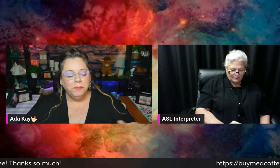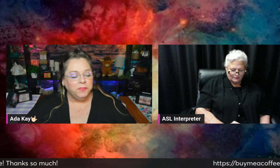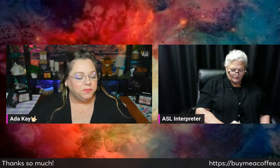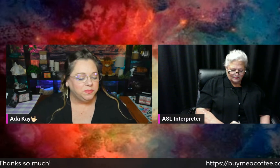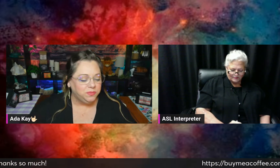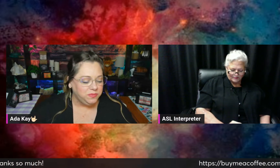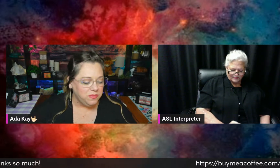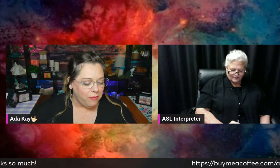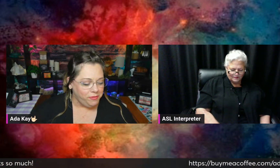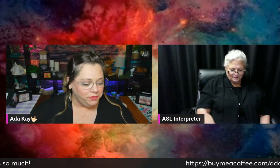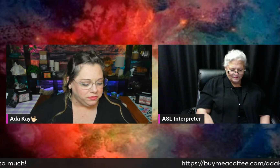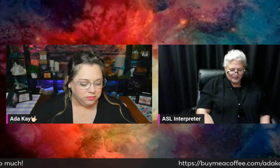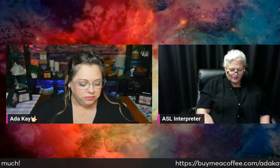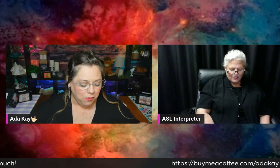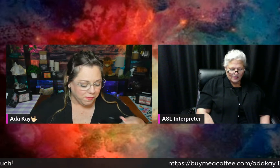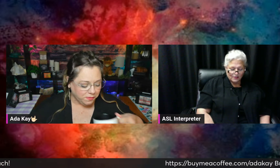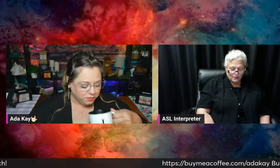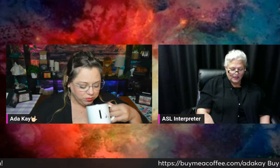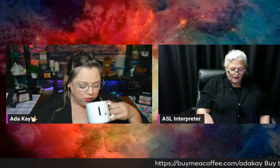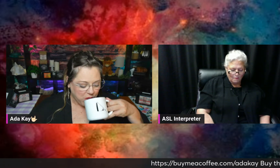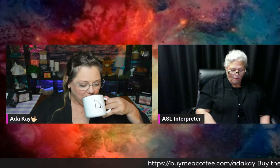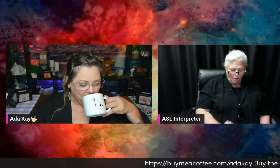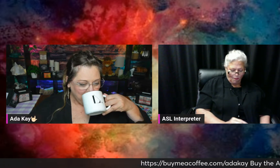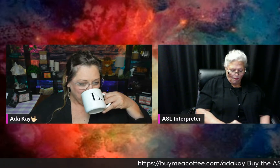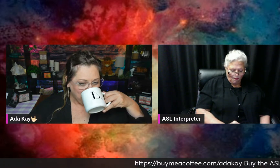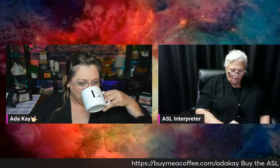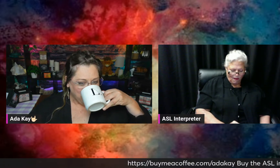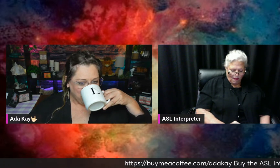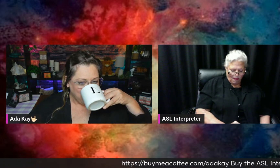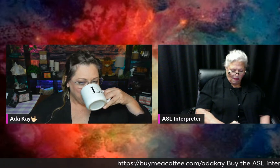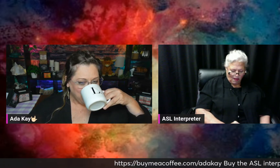Yep. She's a sweetie.